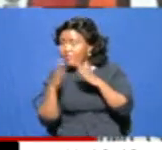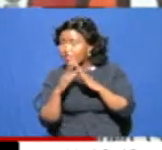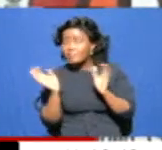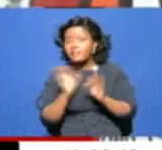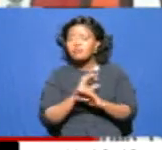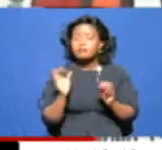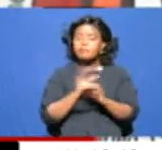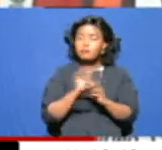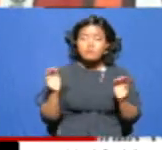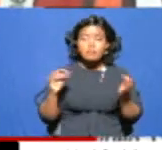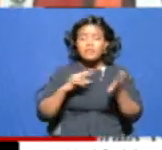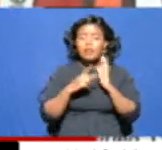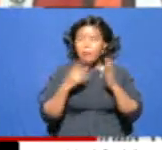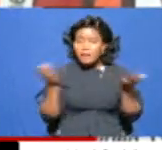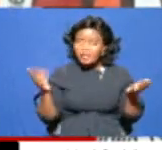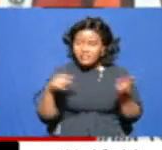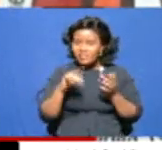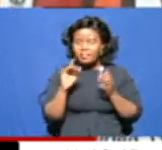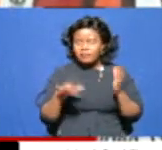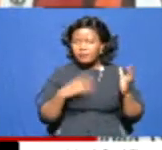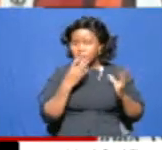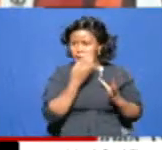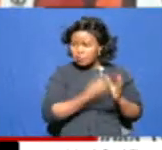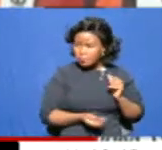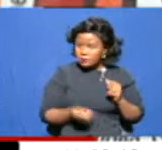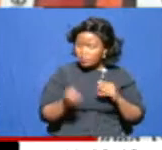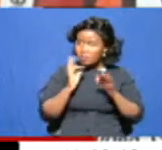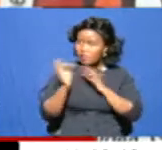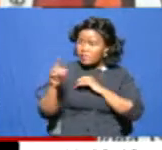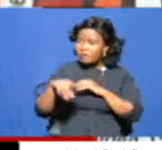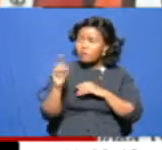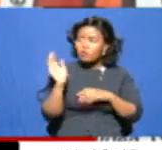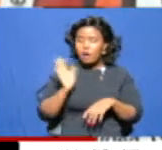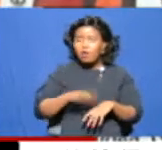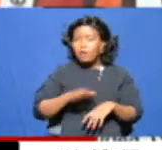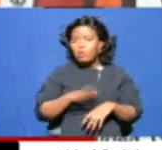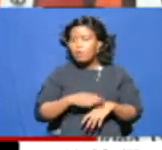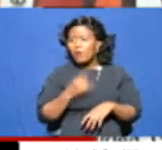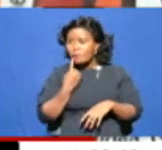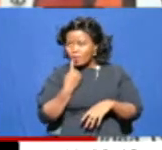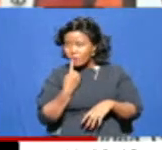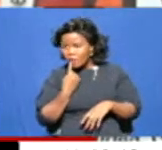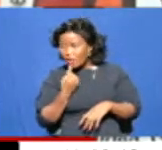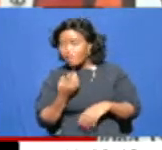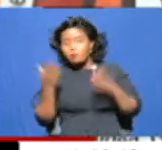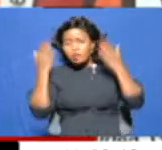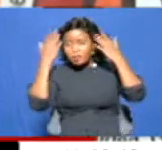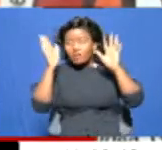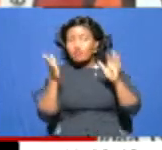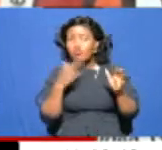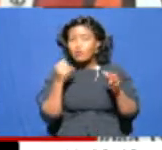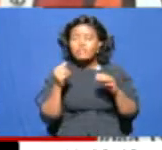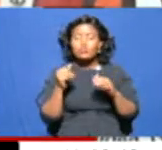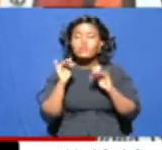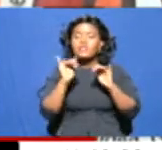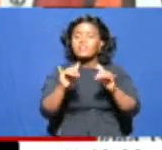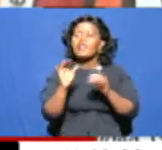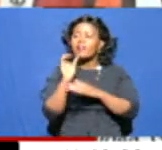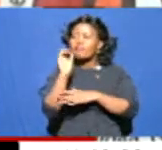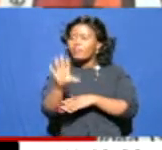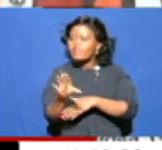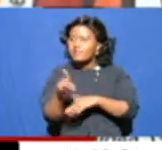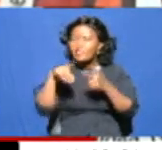So already that discourages you. When you're a nursing mother, you really do not want to be going to a field far away. And engineering involves